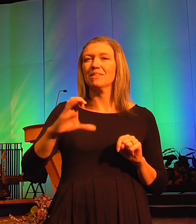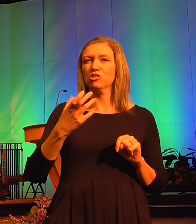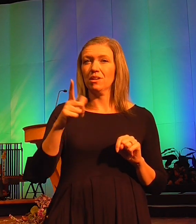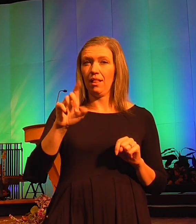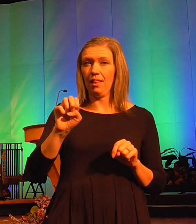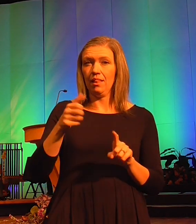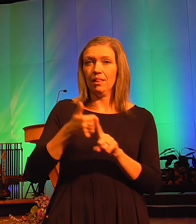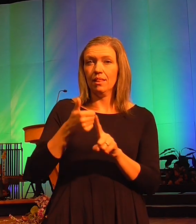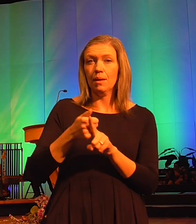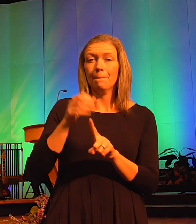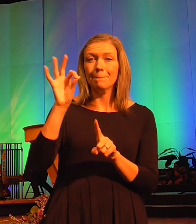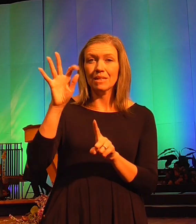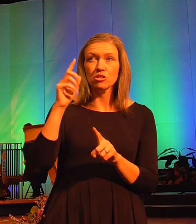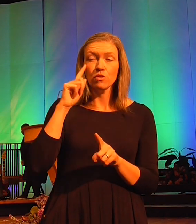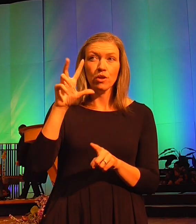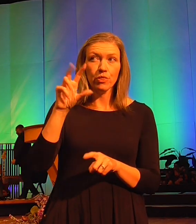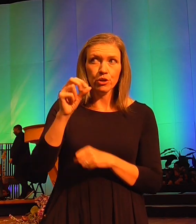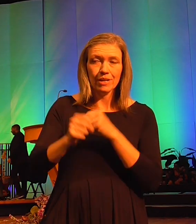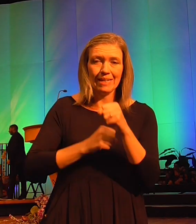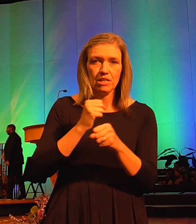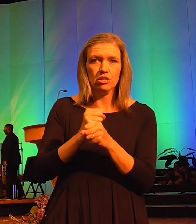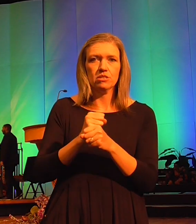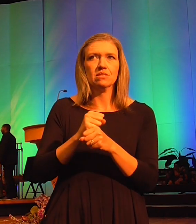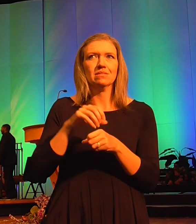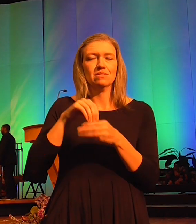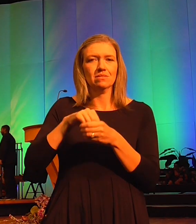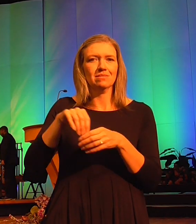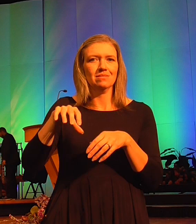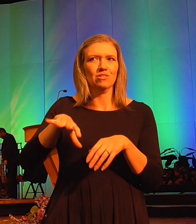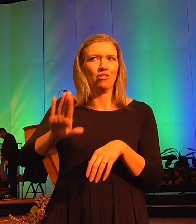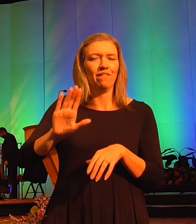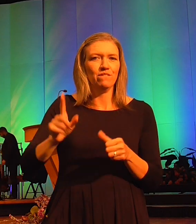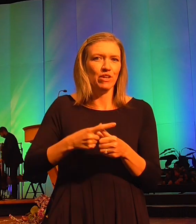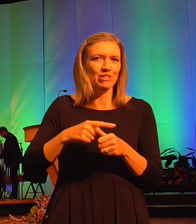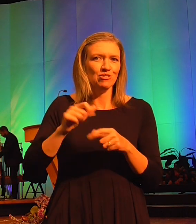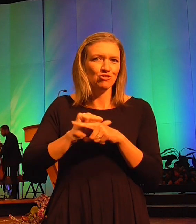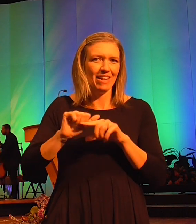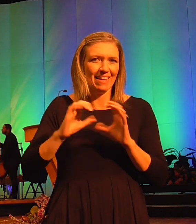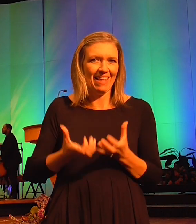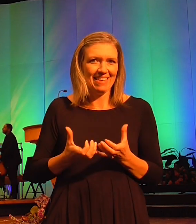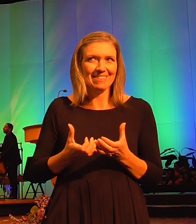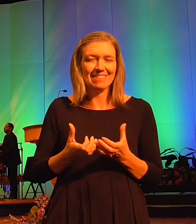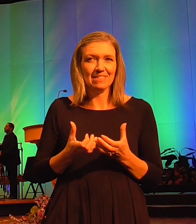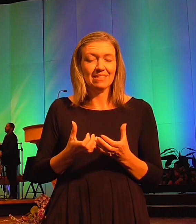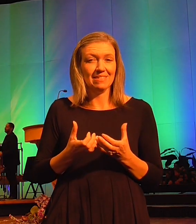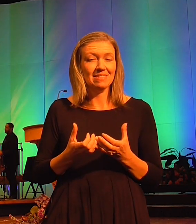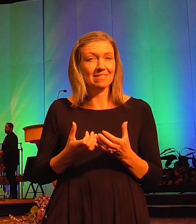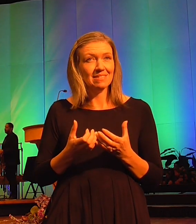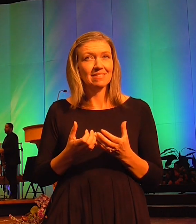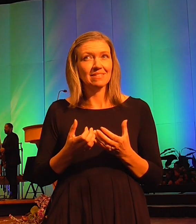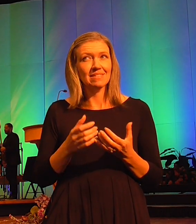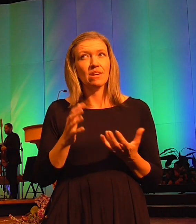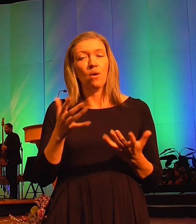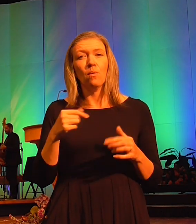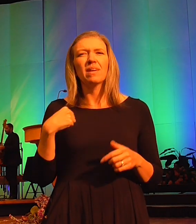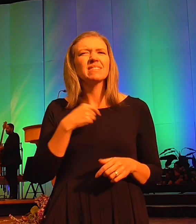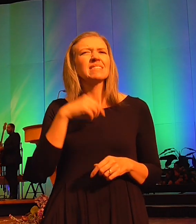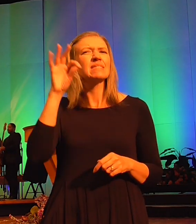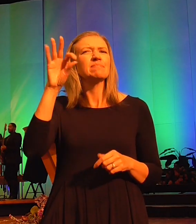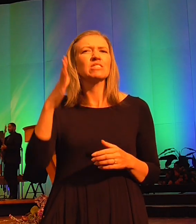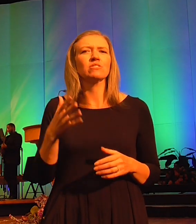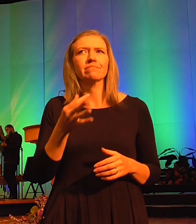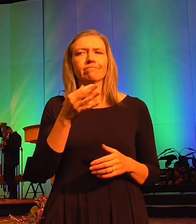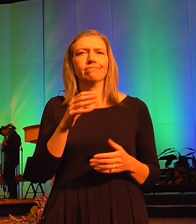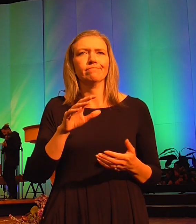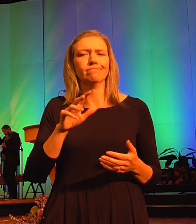for over 30 years, was in Dr. Patty's first practitioner training class. And so it doesn't, us ministers,